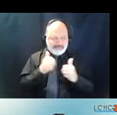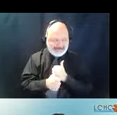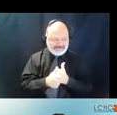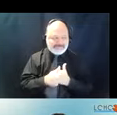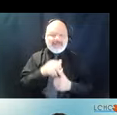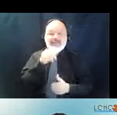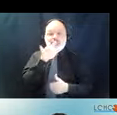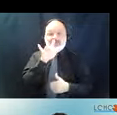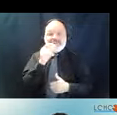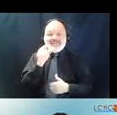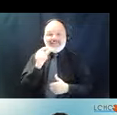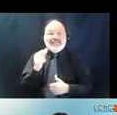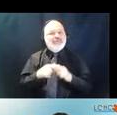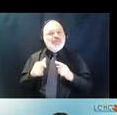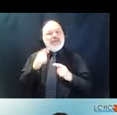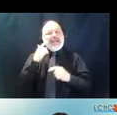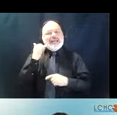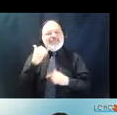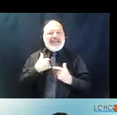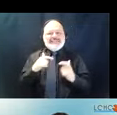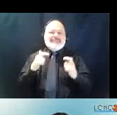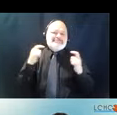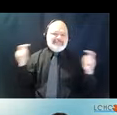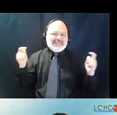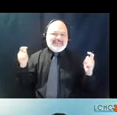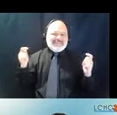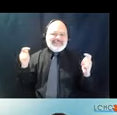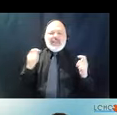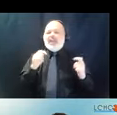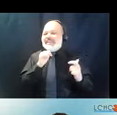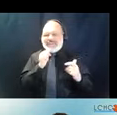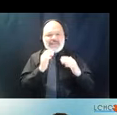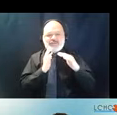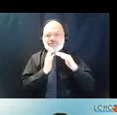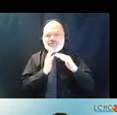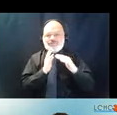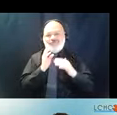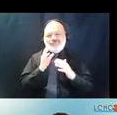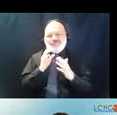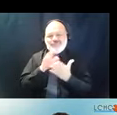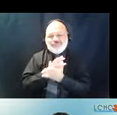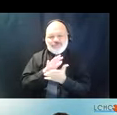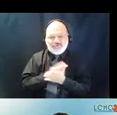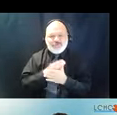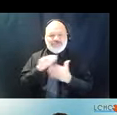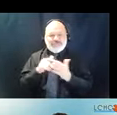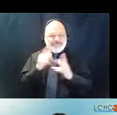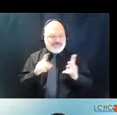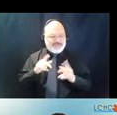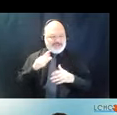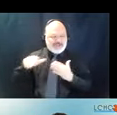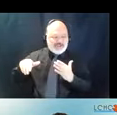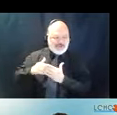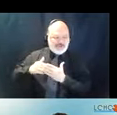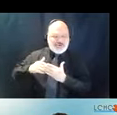has the largest undocumented population, fourth state in the nation. Nearly one in four California's immigrants are undocumented. And so as we